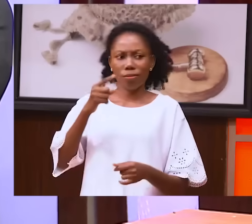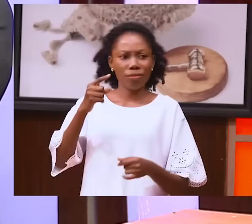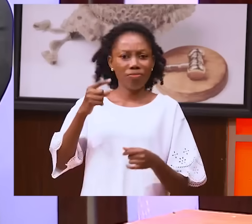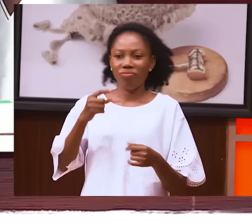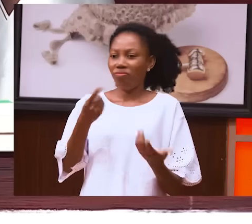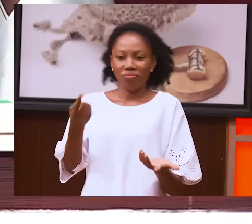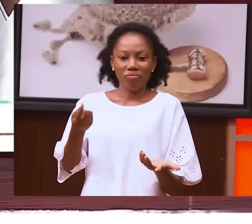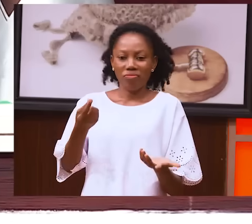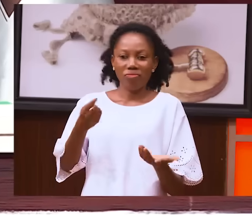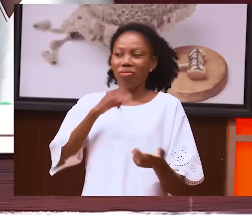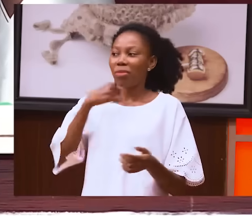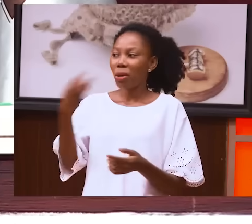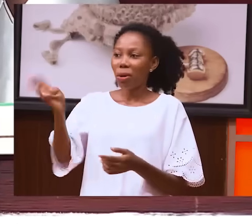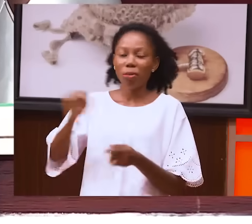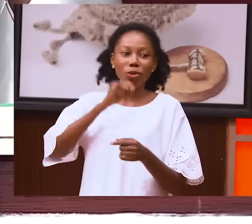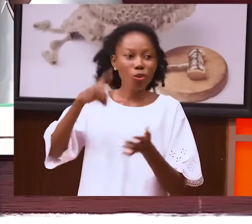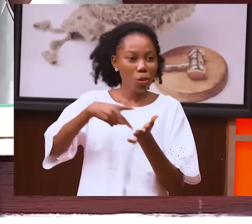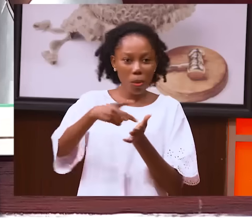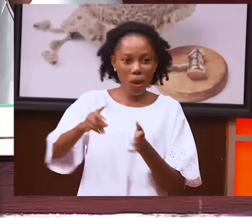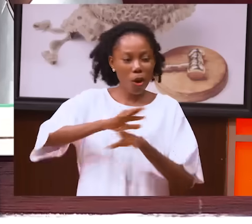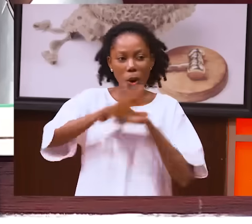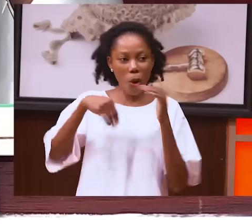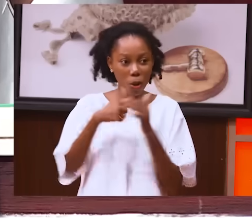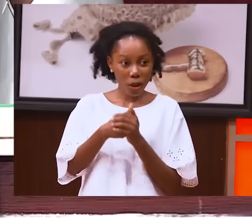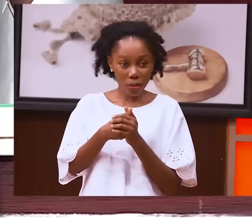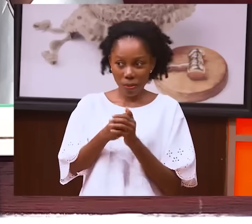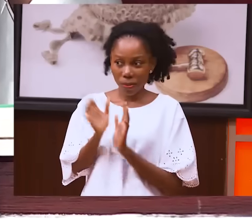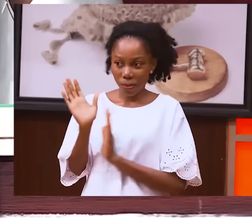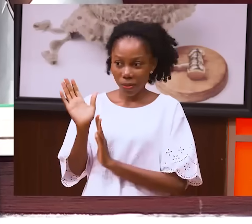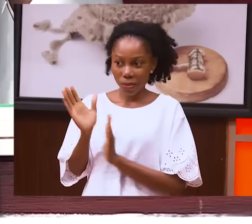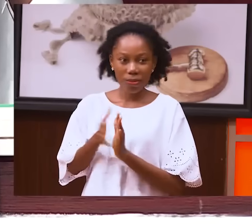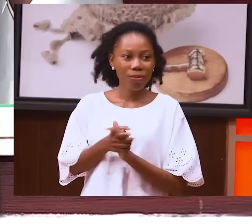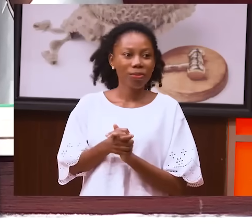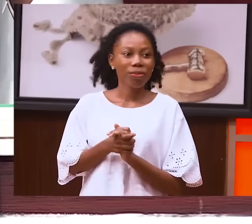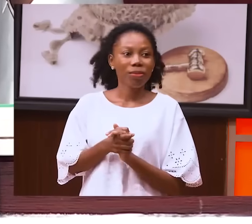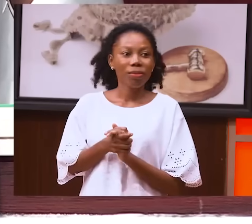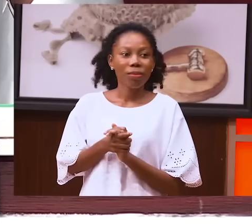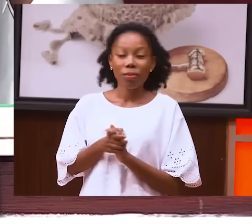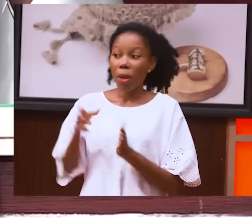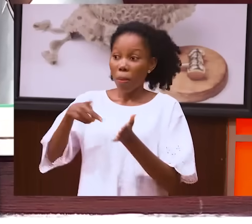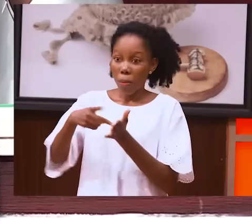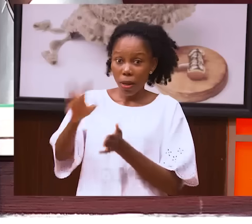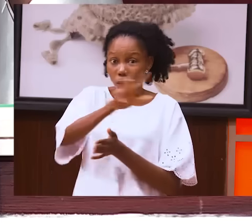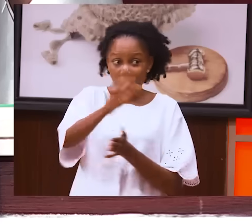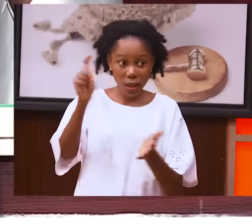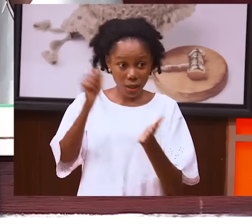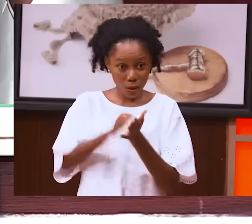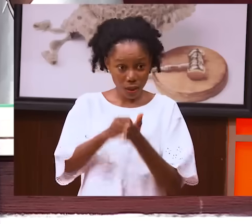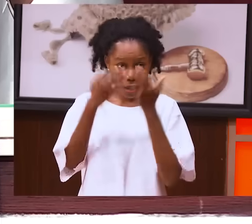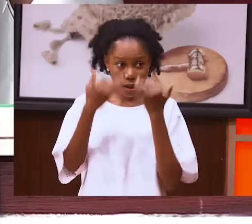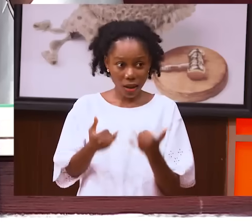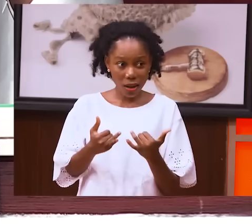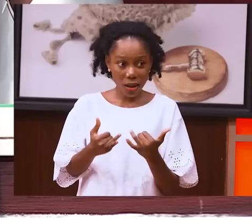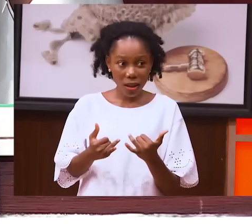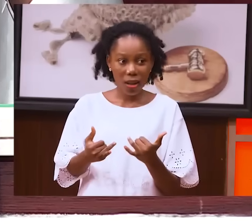him. Do you understand? If You I pay 300,000 naira, wait. That's one part. Pay 300,000 naira, they will